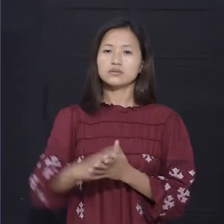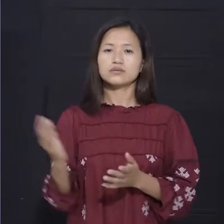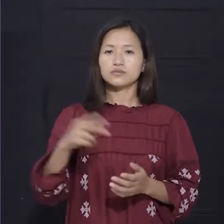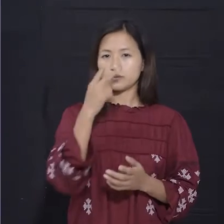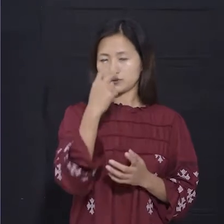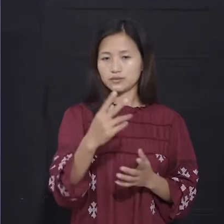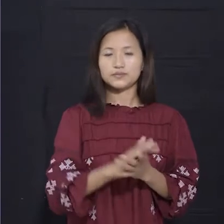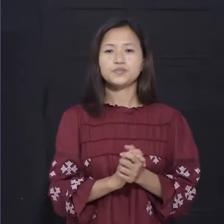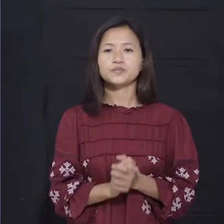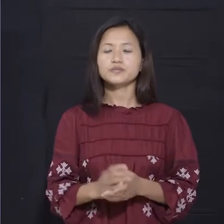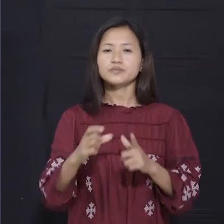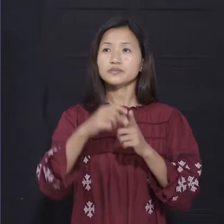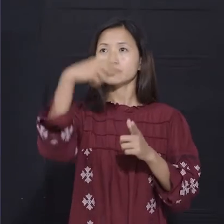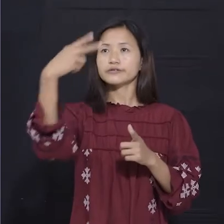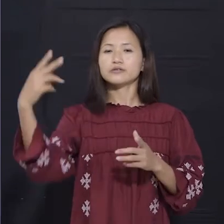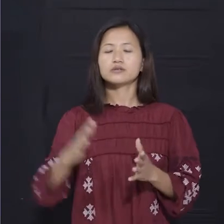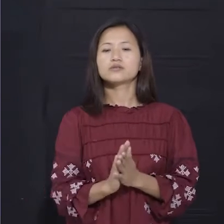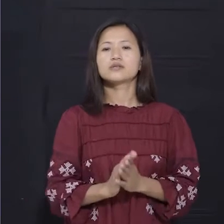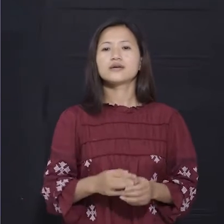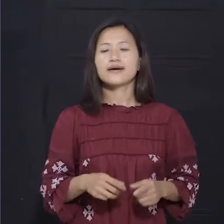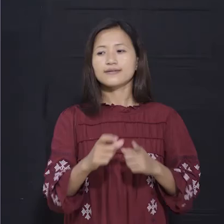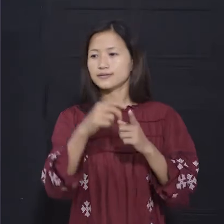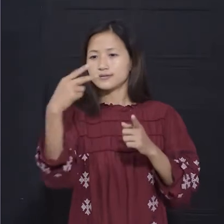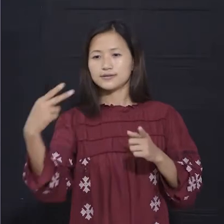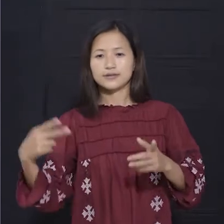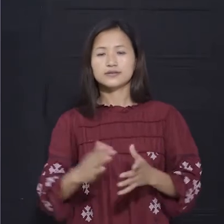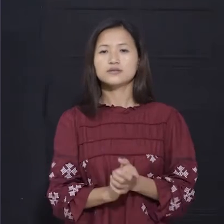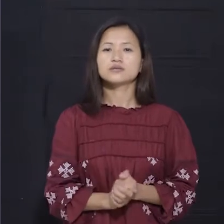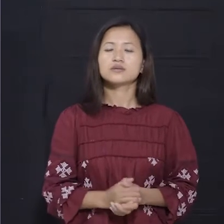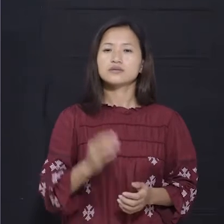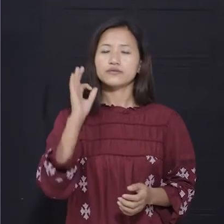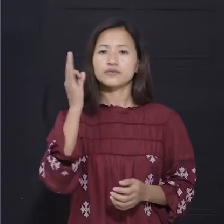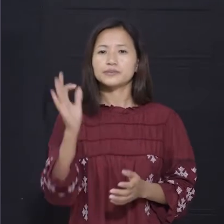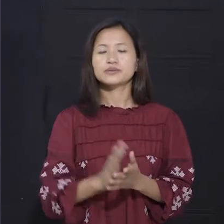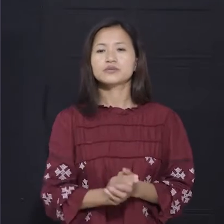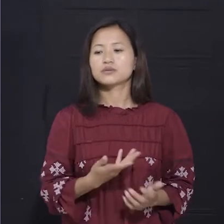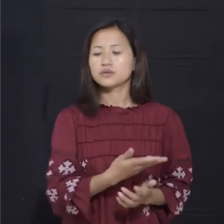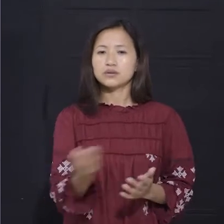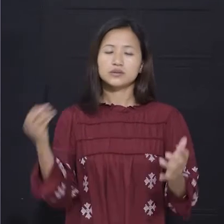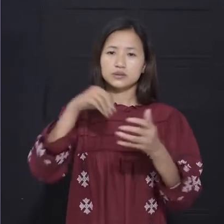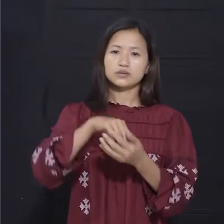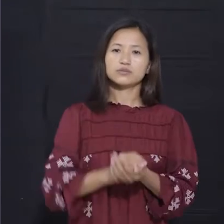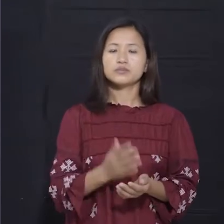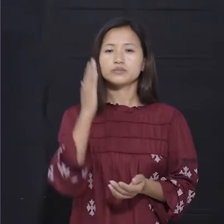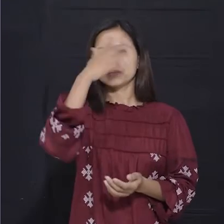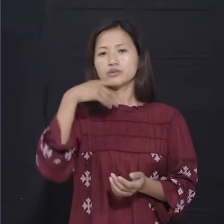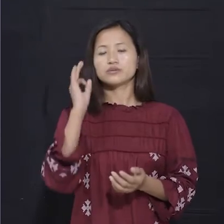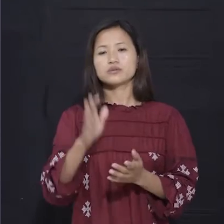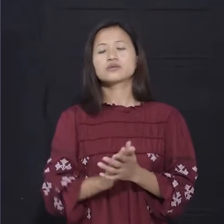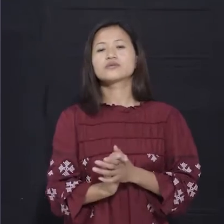just to see the decorations and designs. So these are still popular, and they're also added to the beauty of